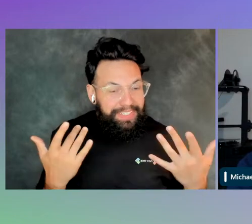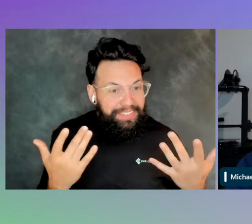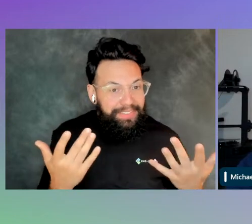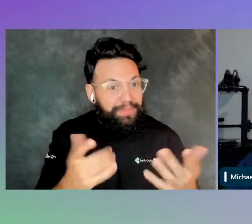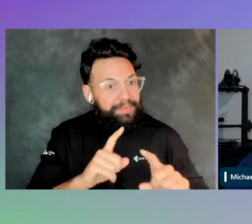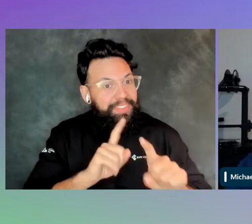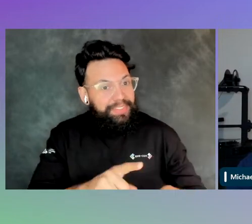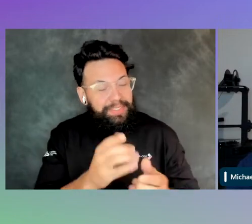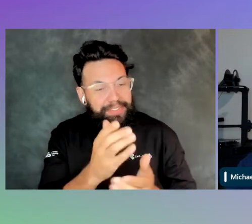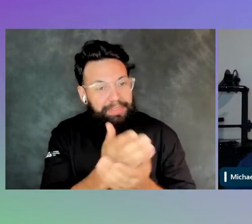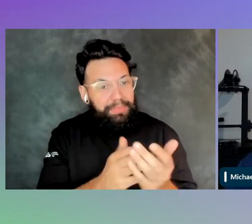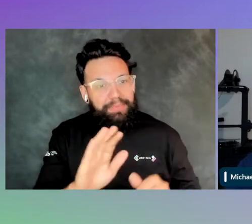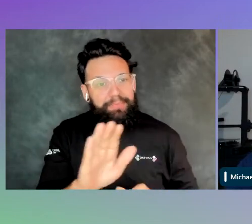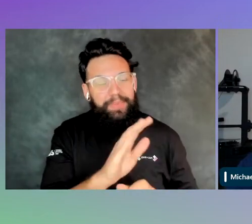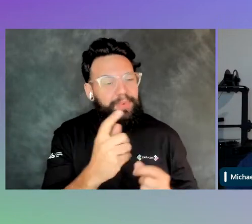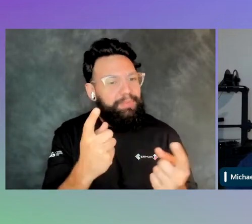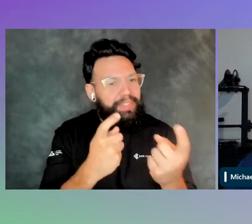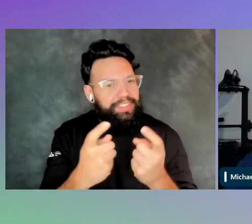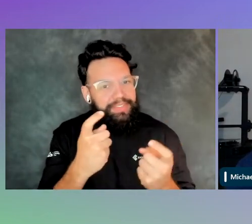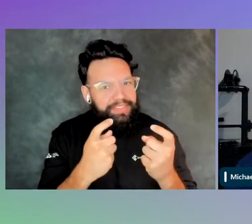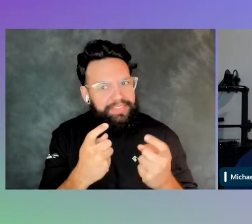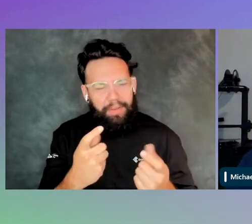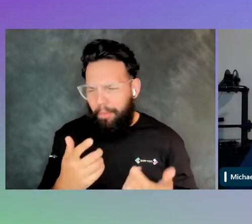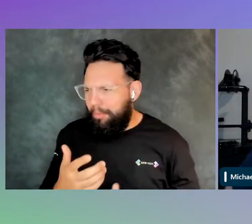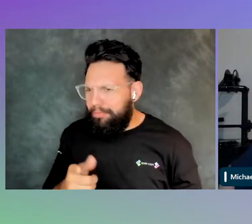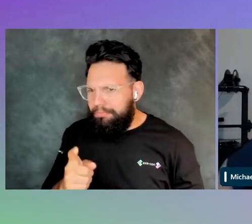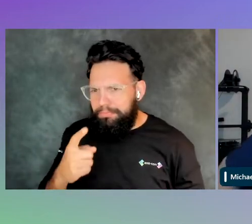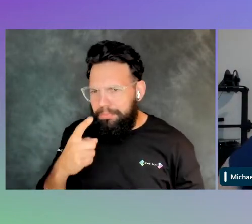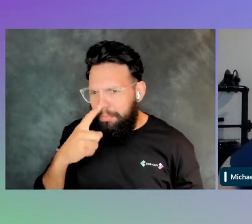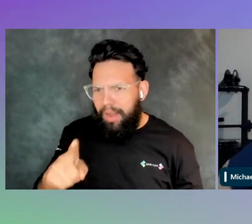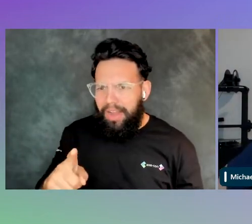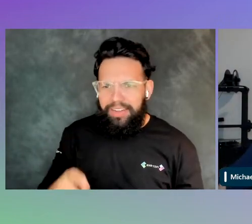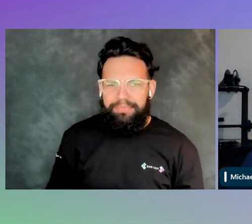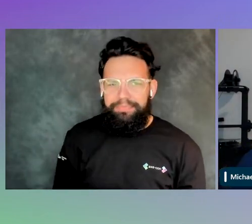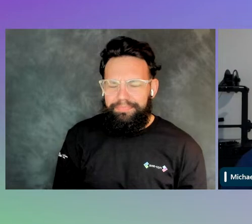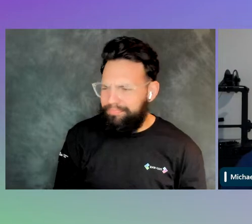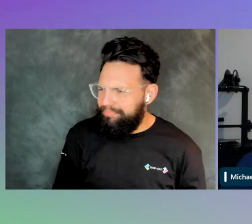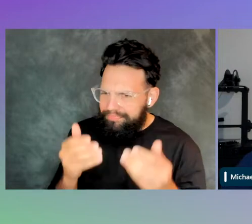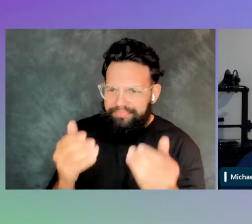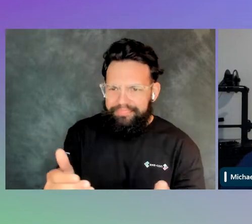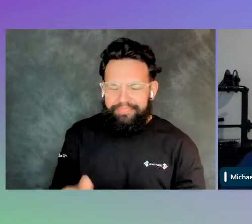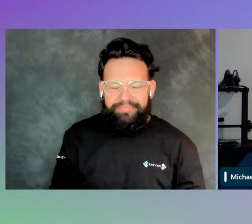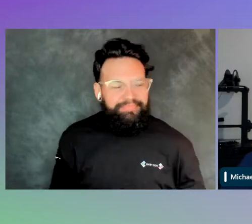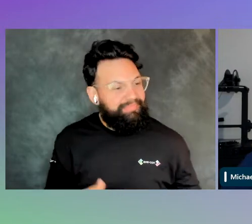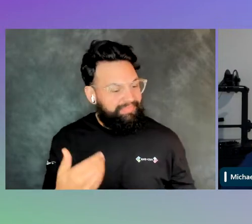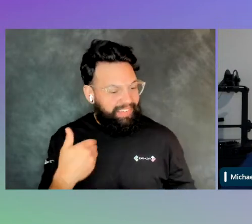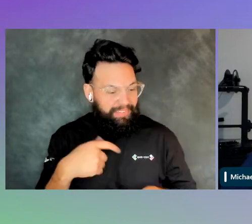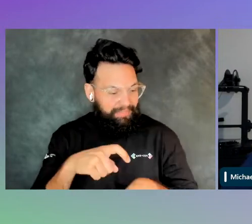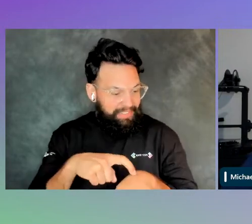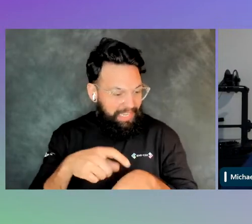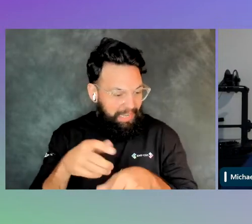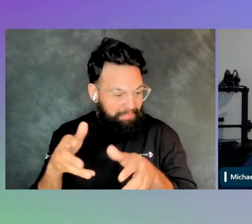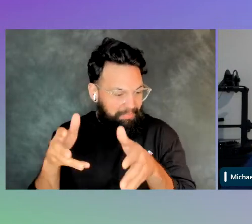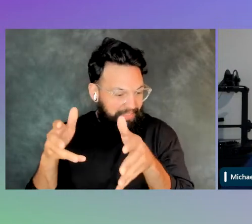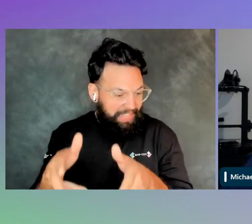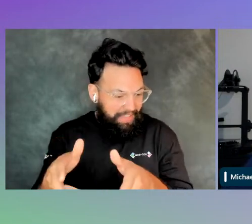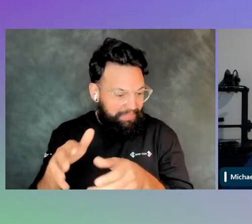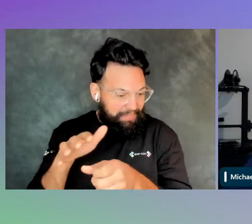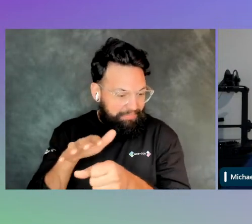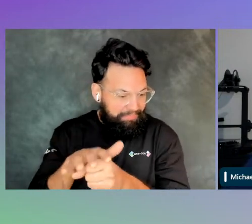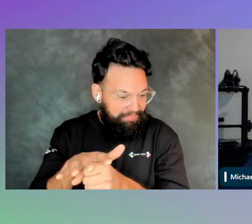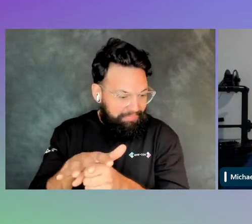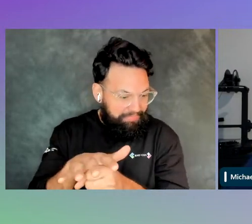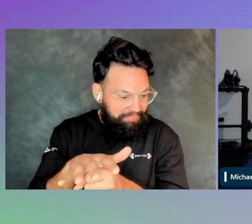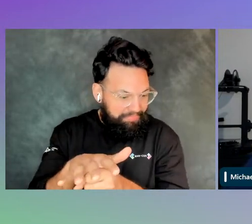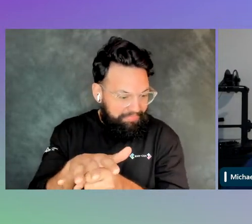some, well, we can get Sure thing. started. I'm happy to hear that. Awesome. And we have plenty of time. So if anyone has any additional questions, please feel free to add